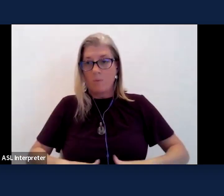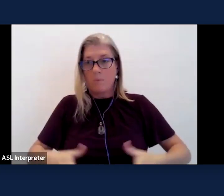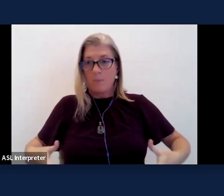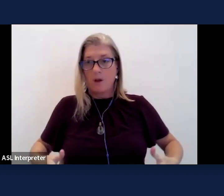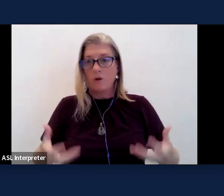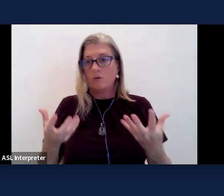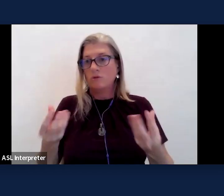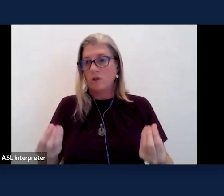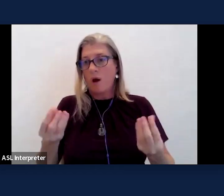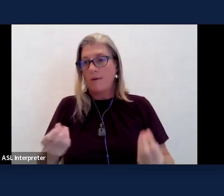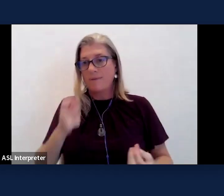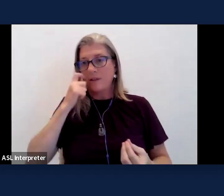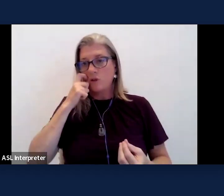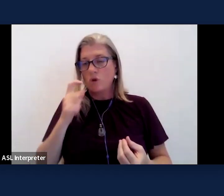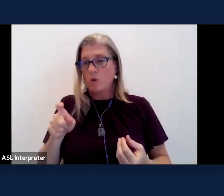little bit farther,